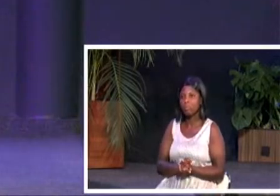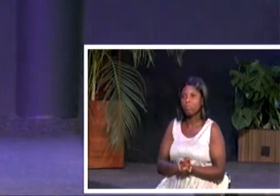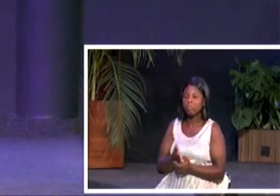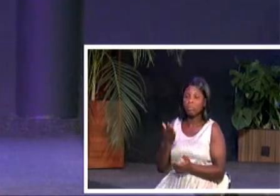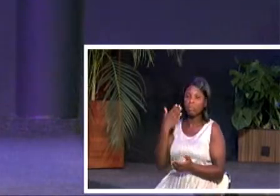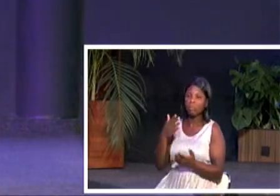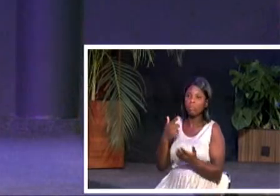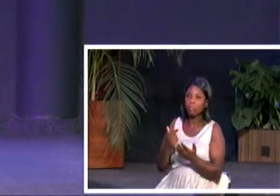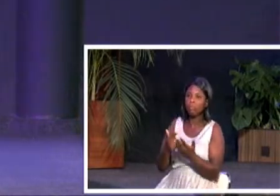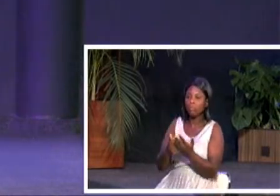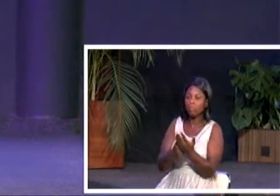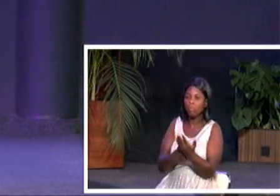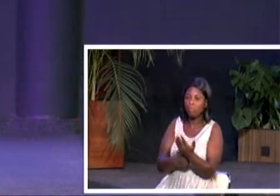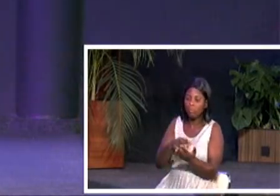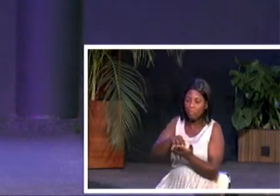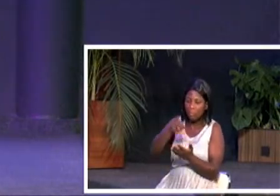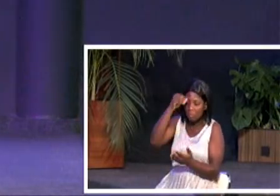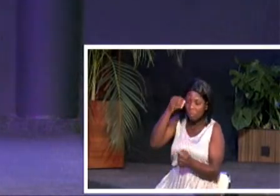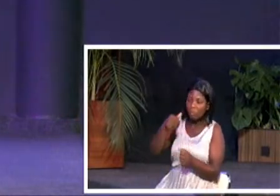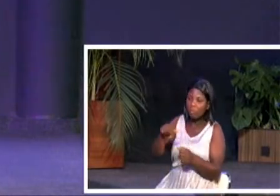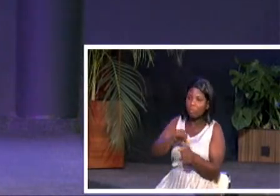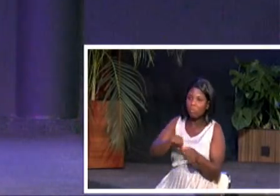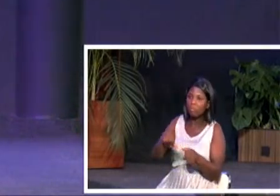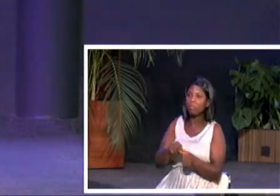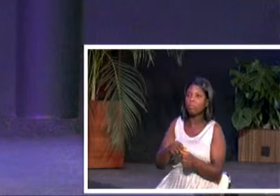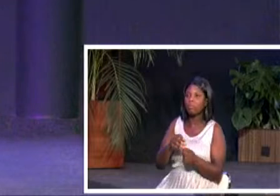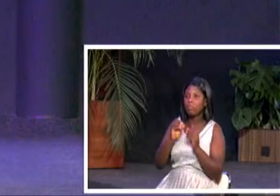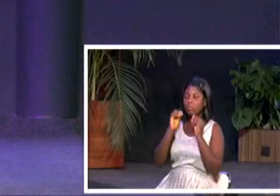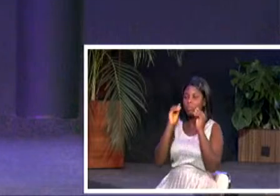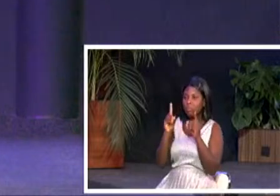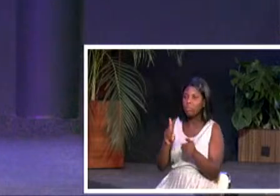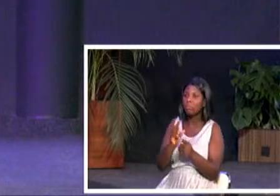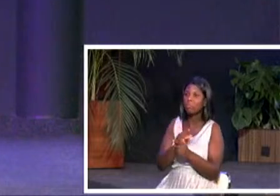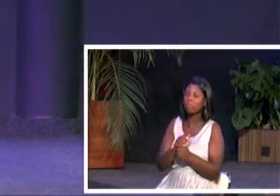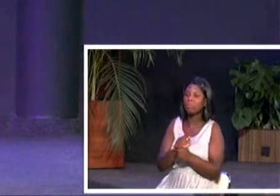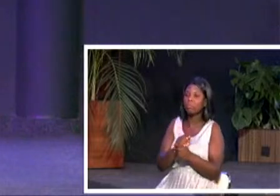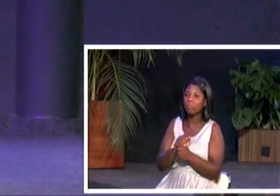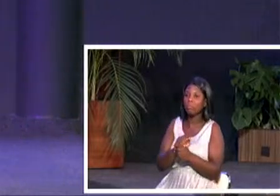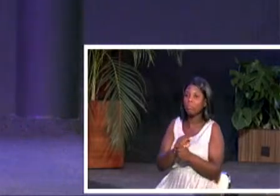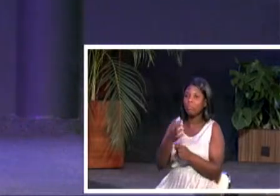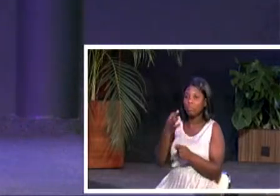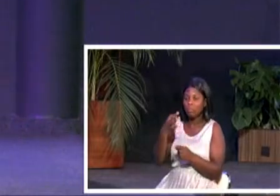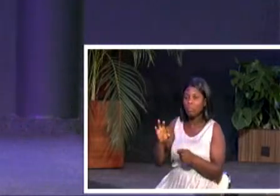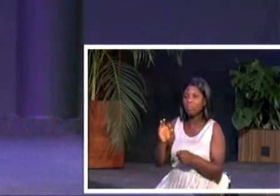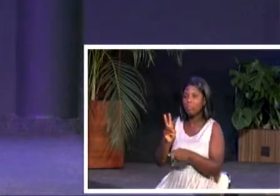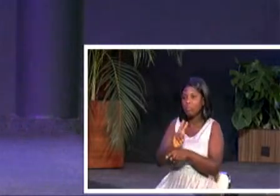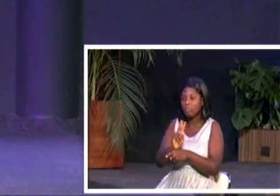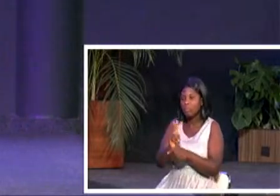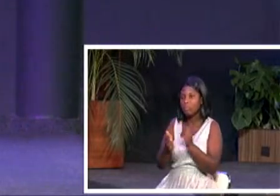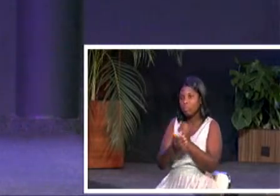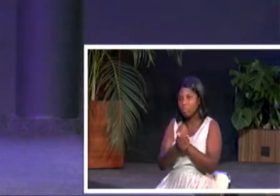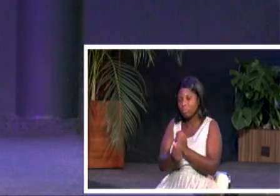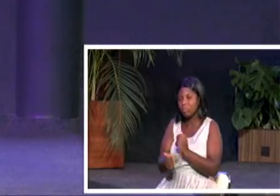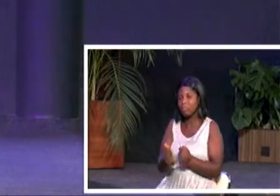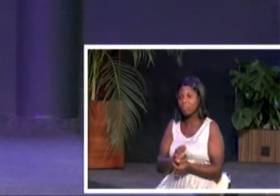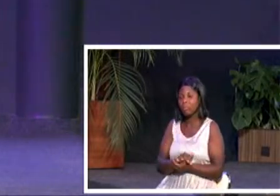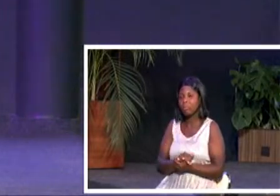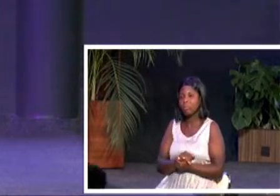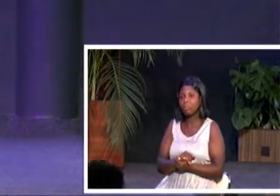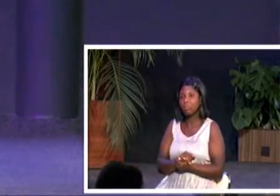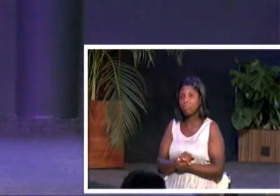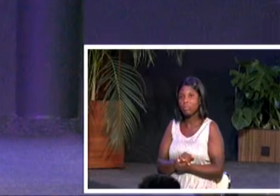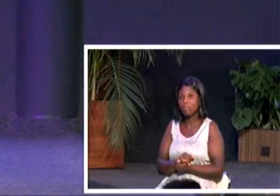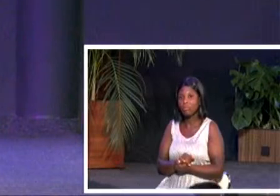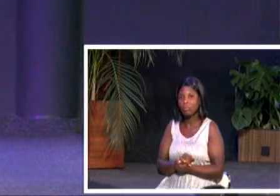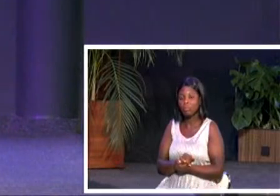opportunities in the area of technical and vocational skills. She was joined